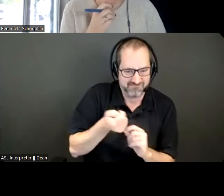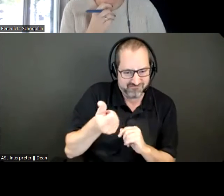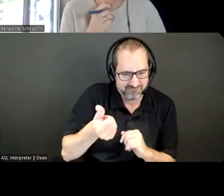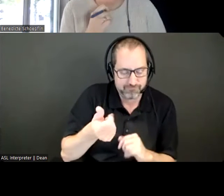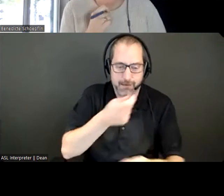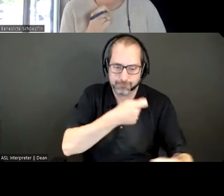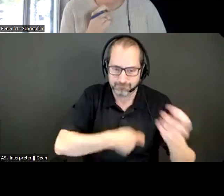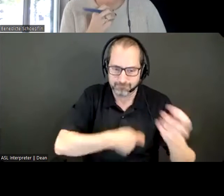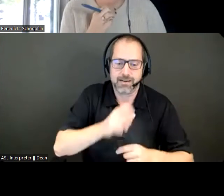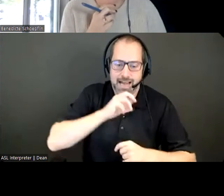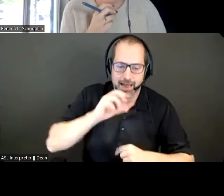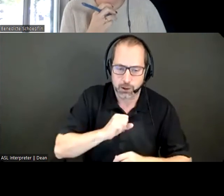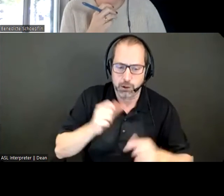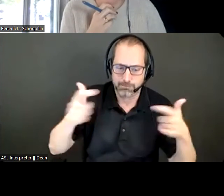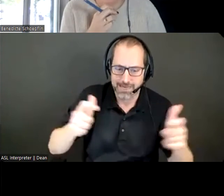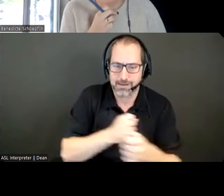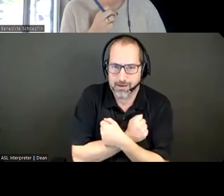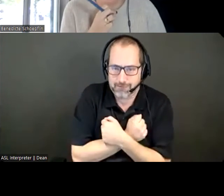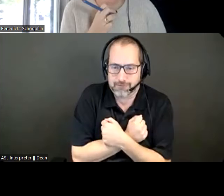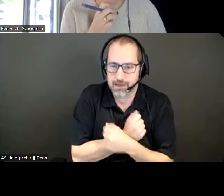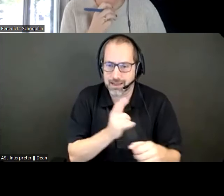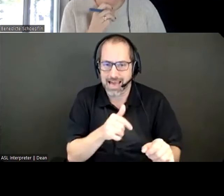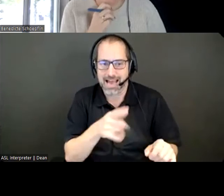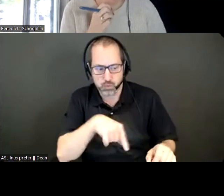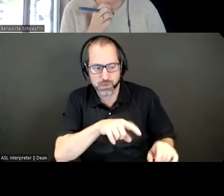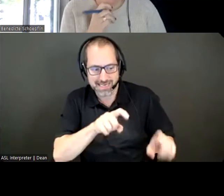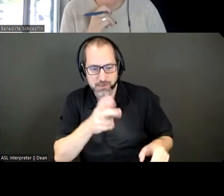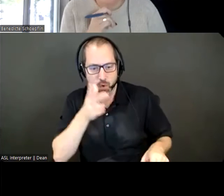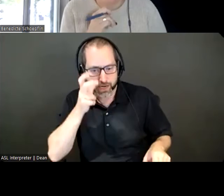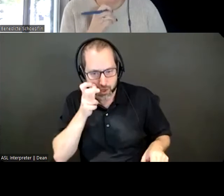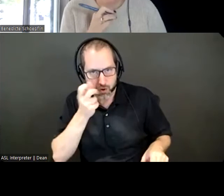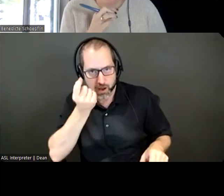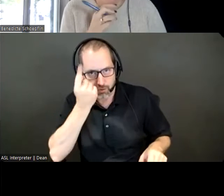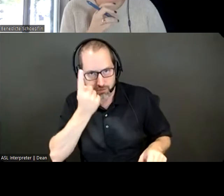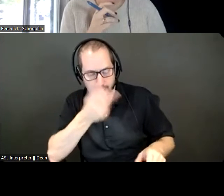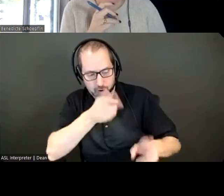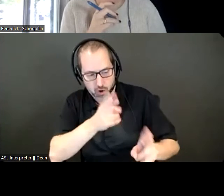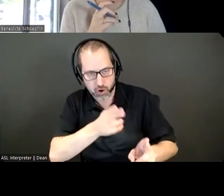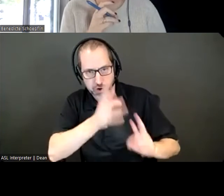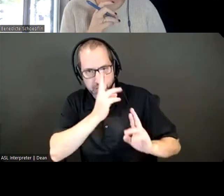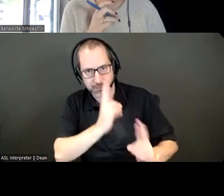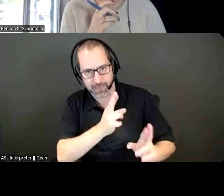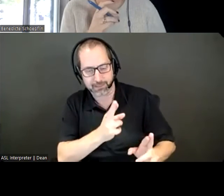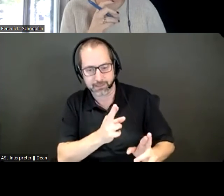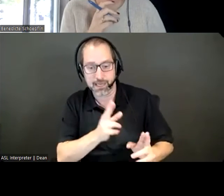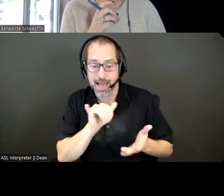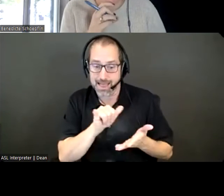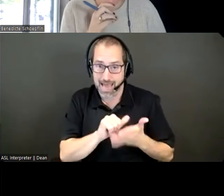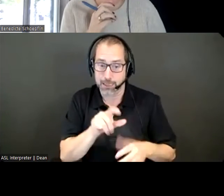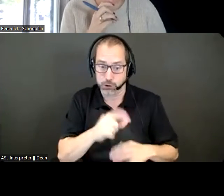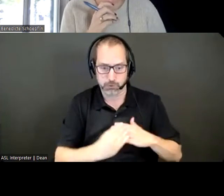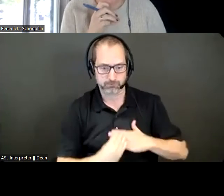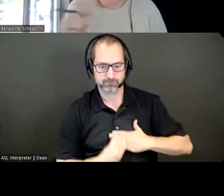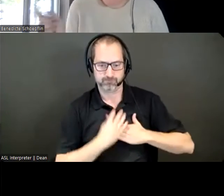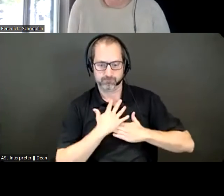to be able to really just hear that and honor it and respect it. And how does that transform our work?